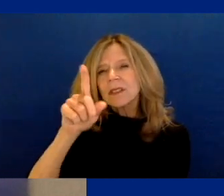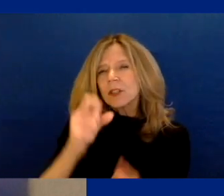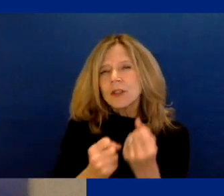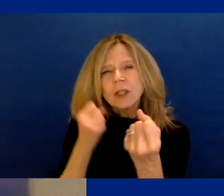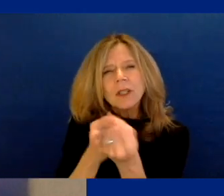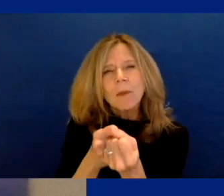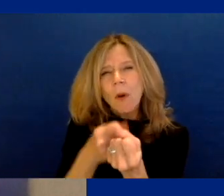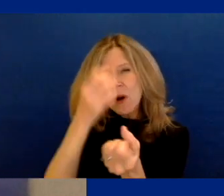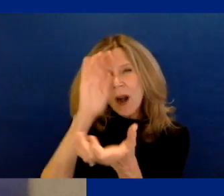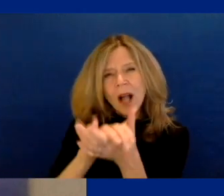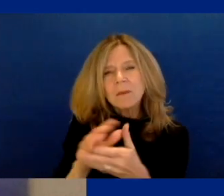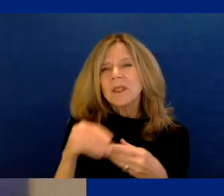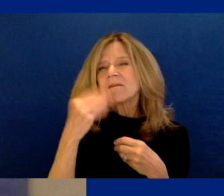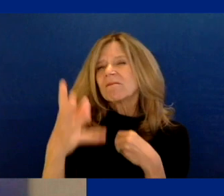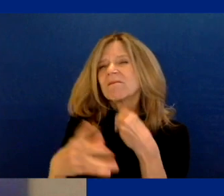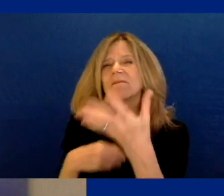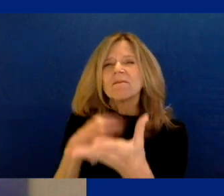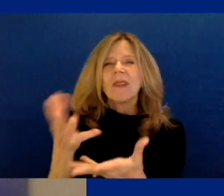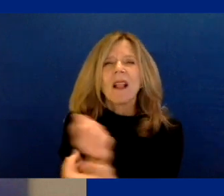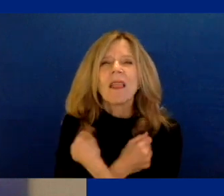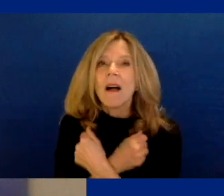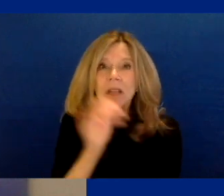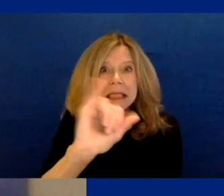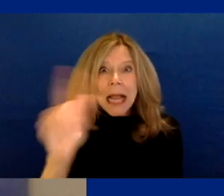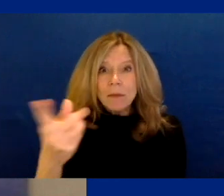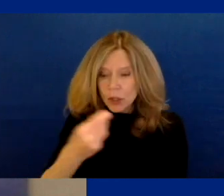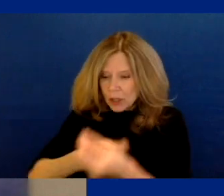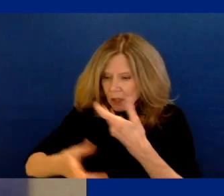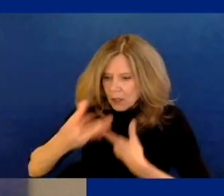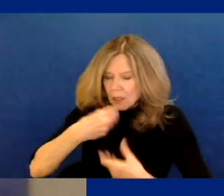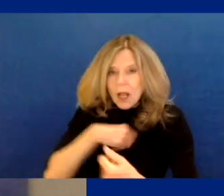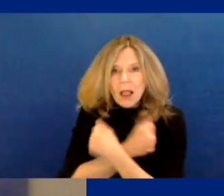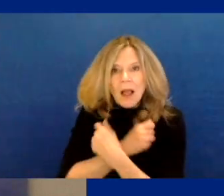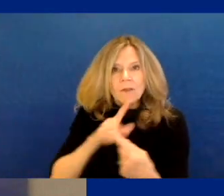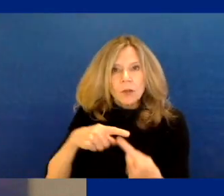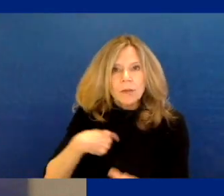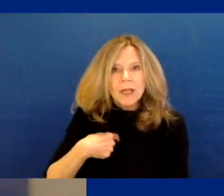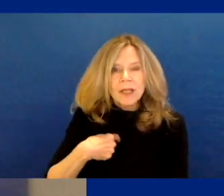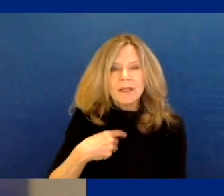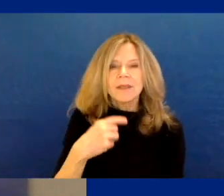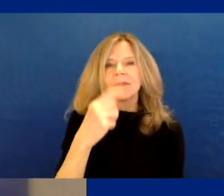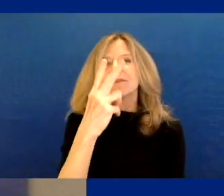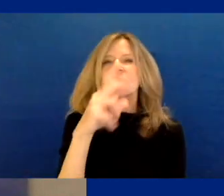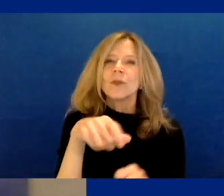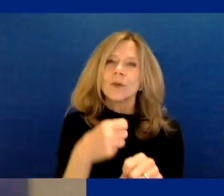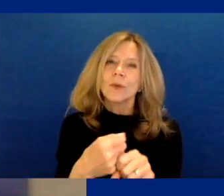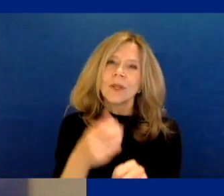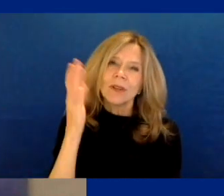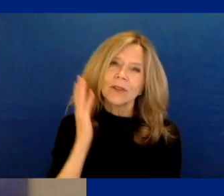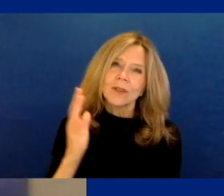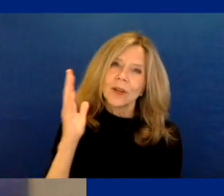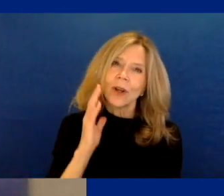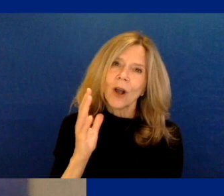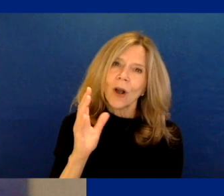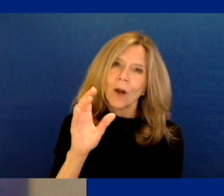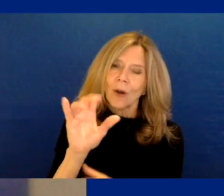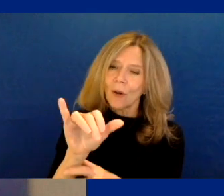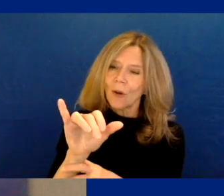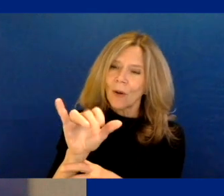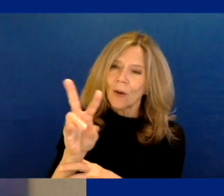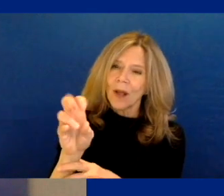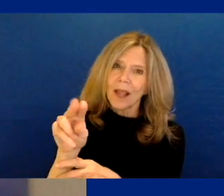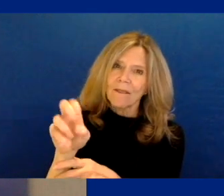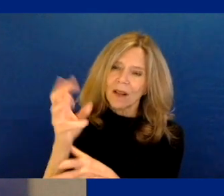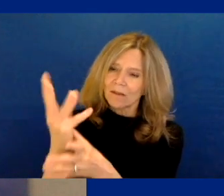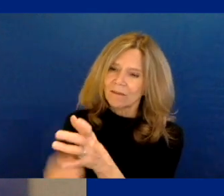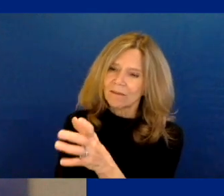supported him. She gave him so much love, the same love that she gave me. It was 2 years ago that Yvonne passed. James and I